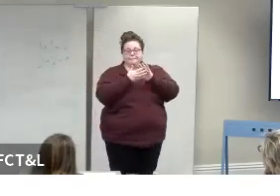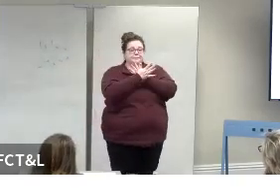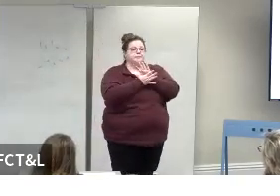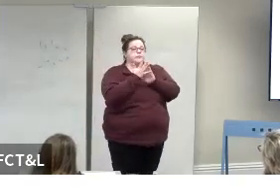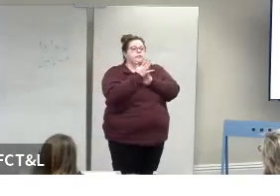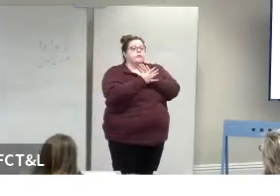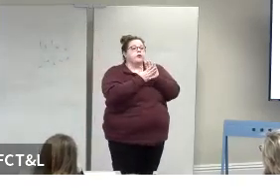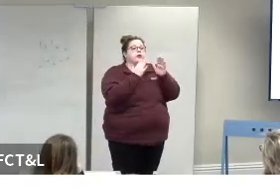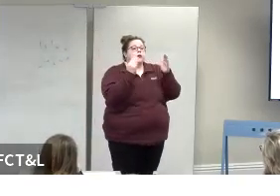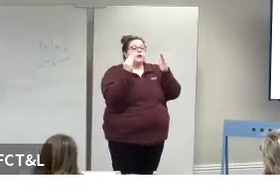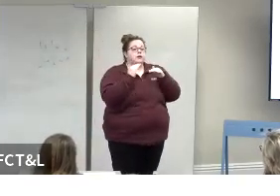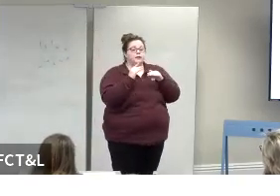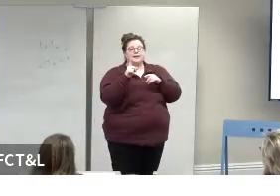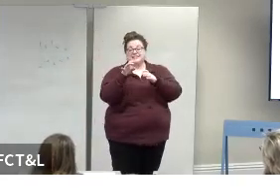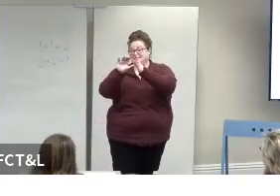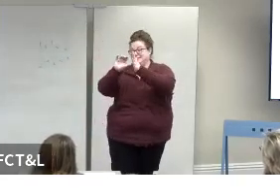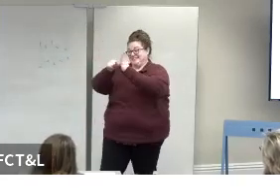nice if you can add a PowerPoint.